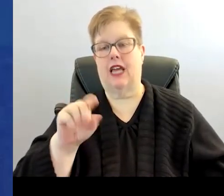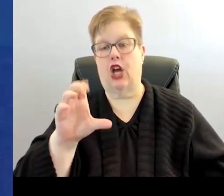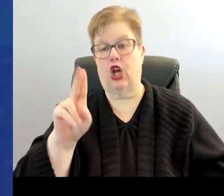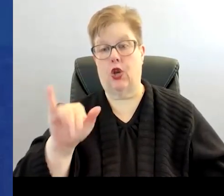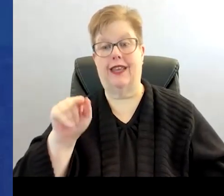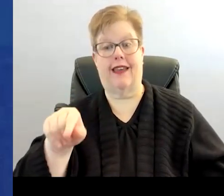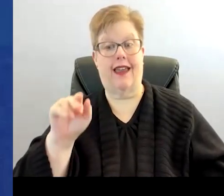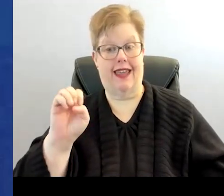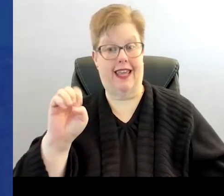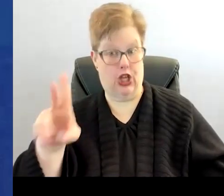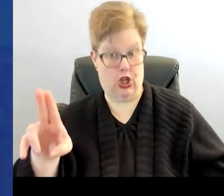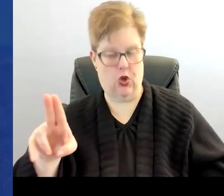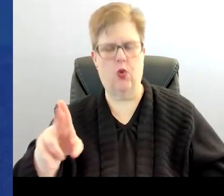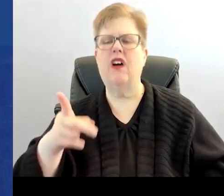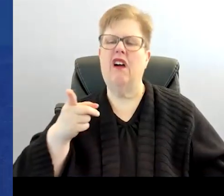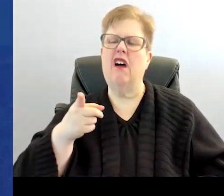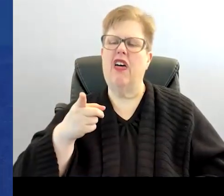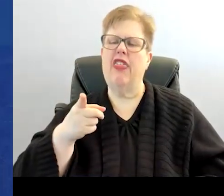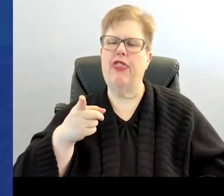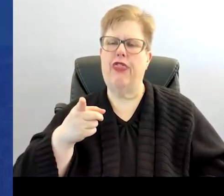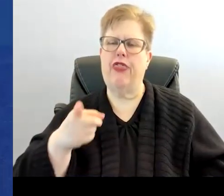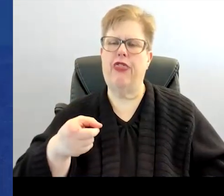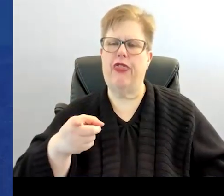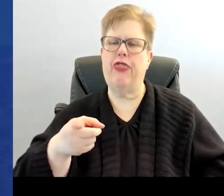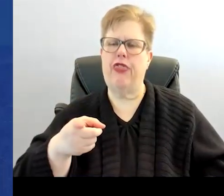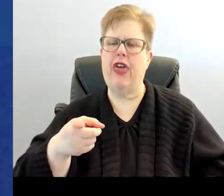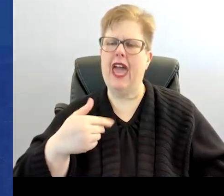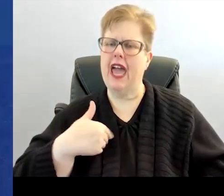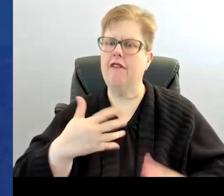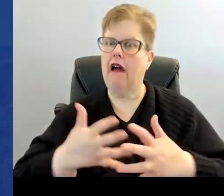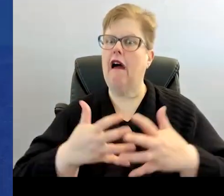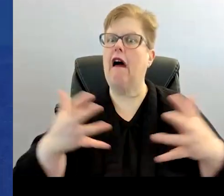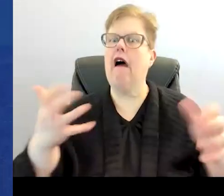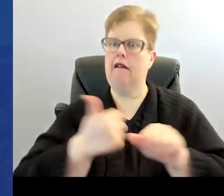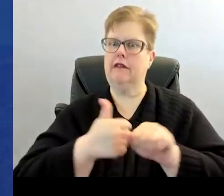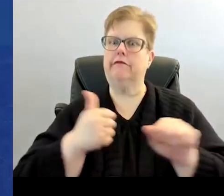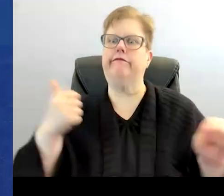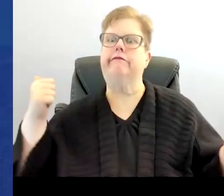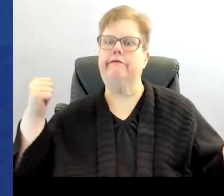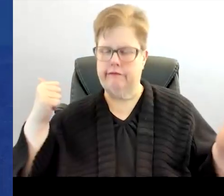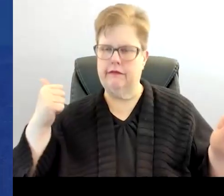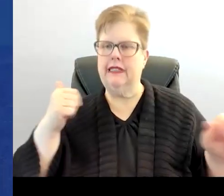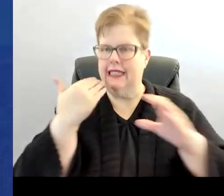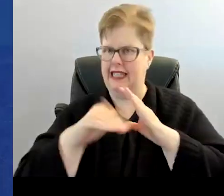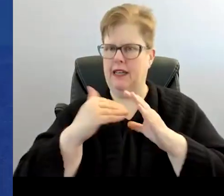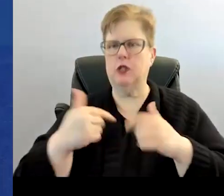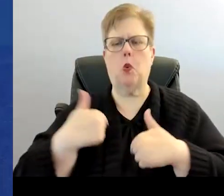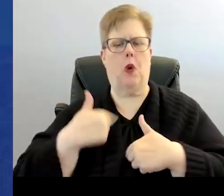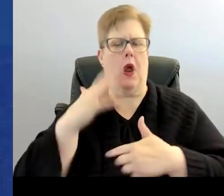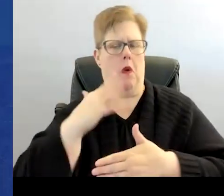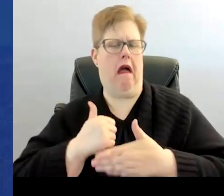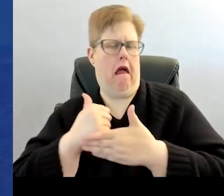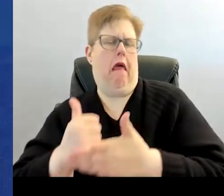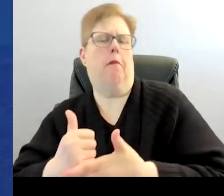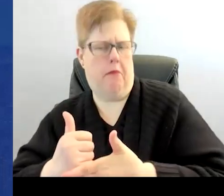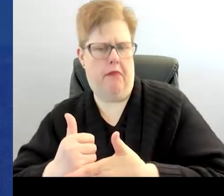orientation@sps.cuny.edu. They are navigating a pretty significant backlog, but we can see if we can help